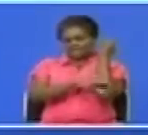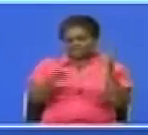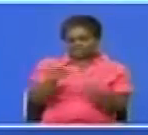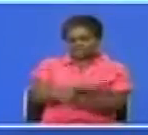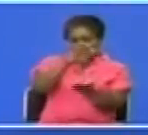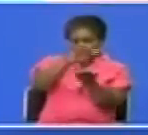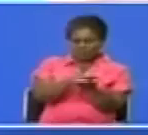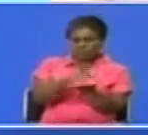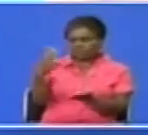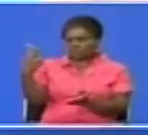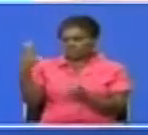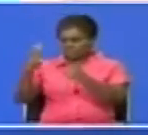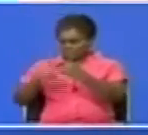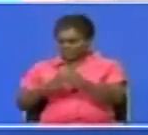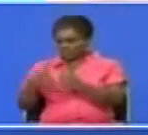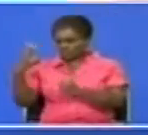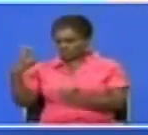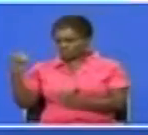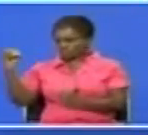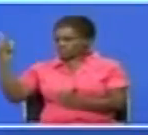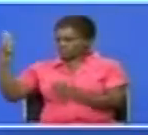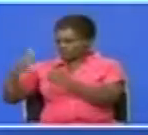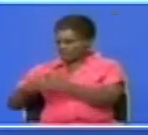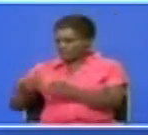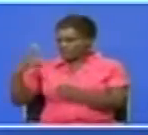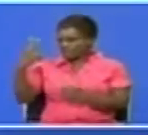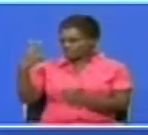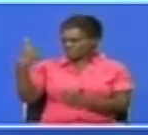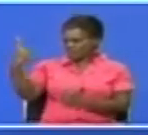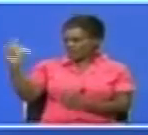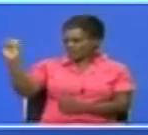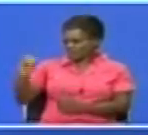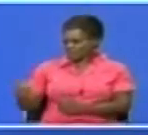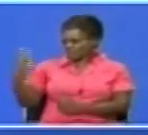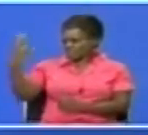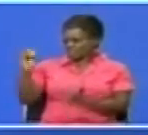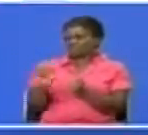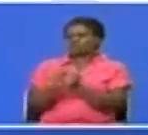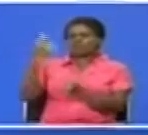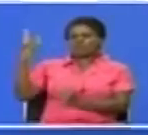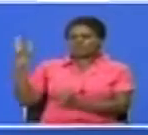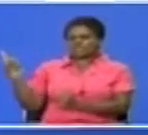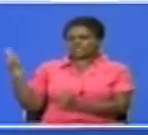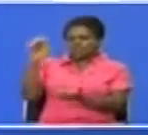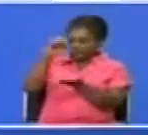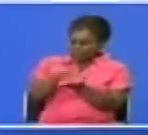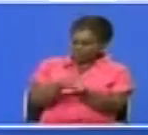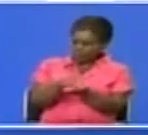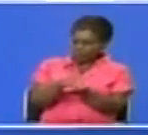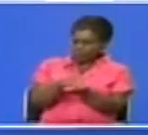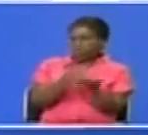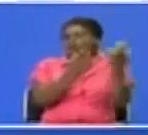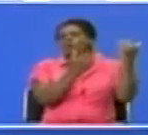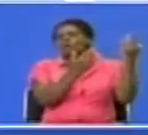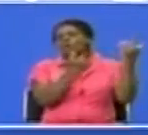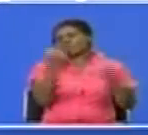from 27% in 2009 to 21% in 2014. That reduction is the hope